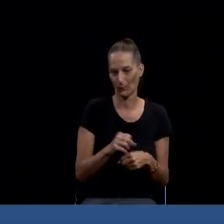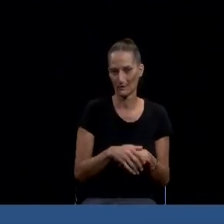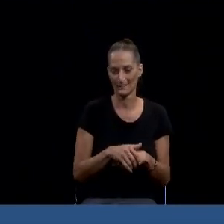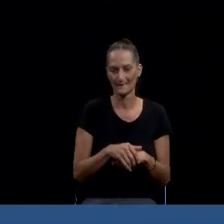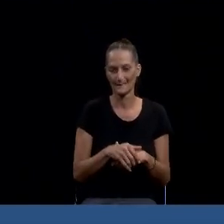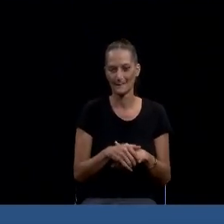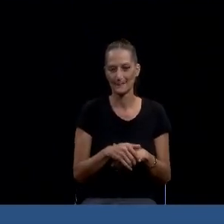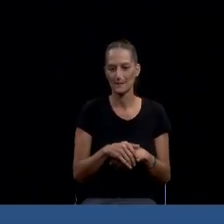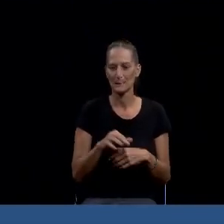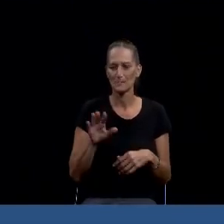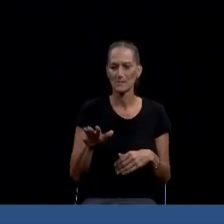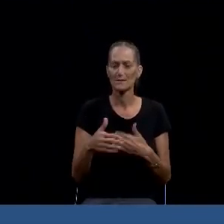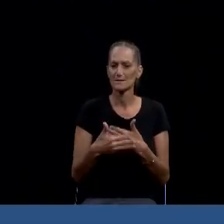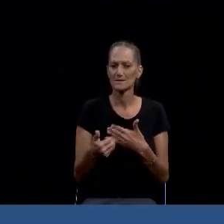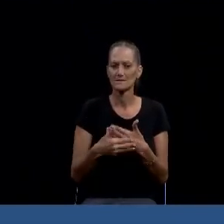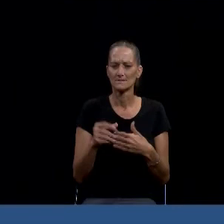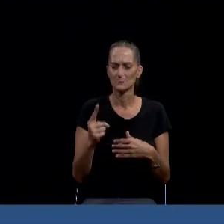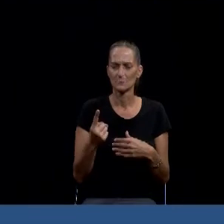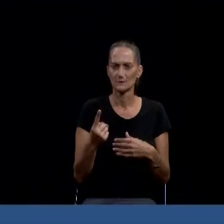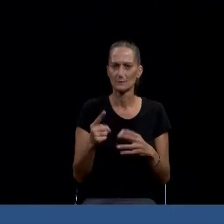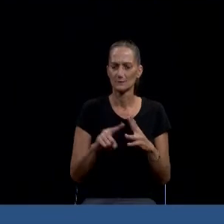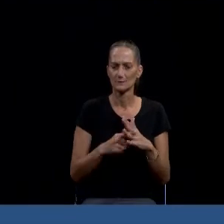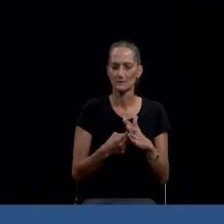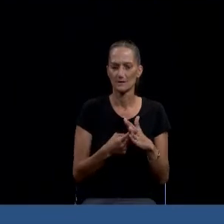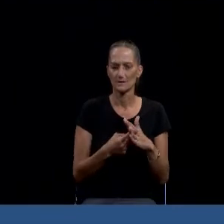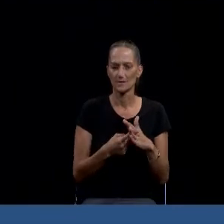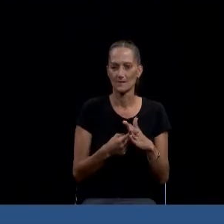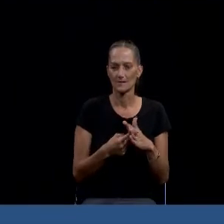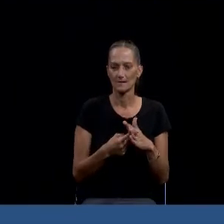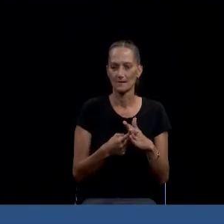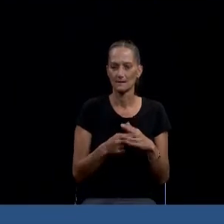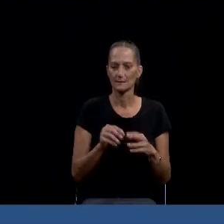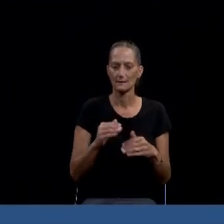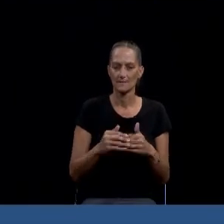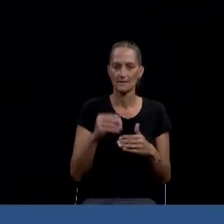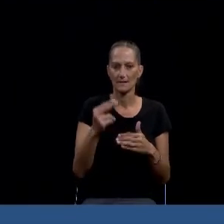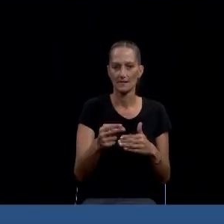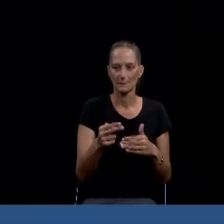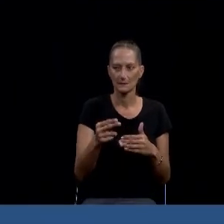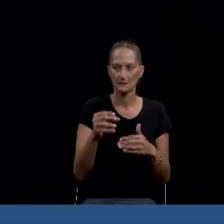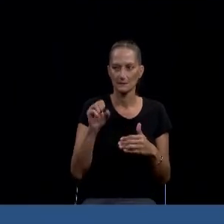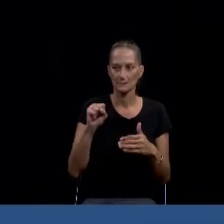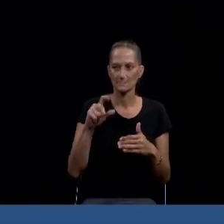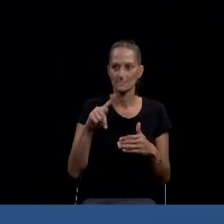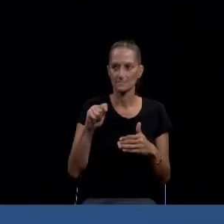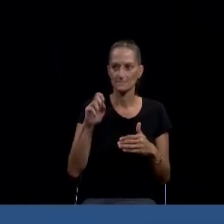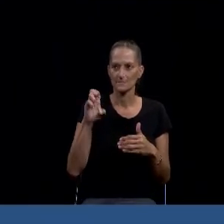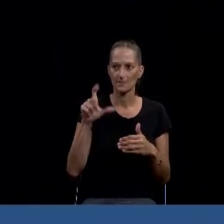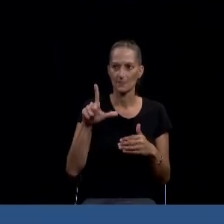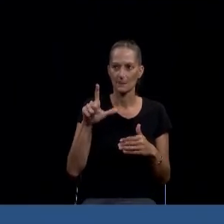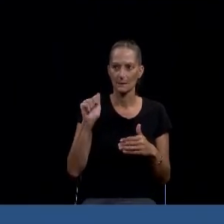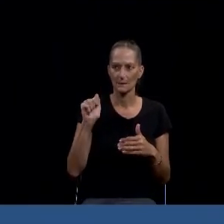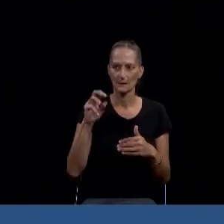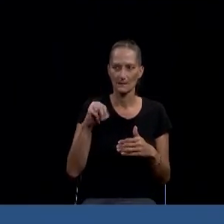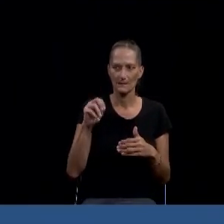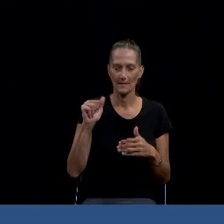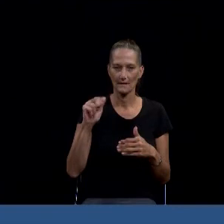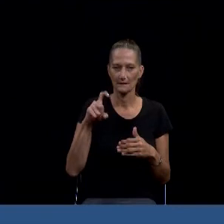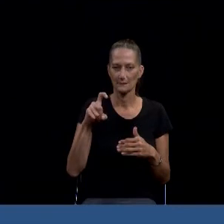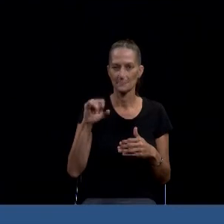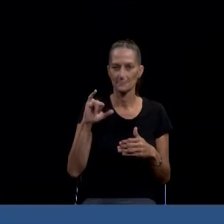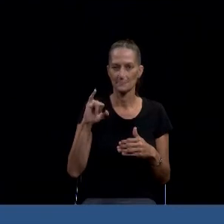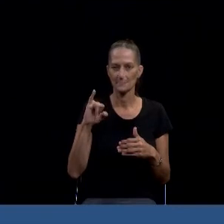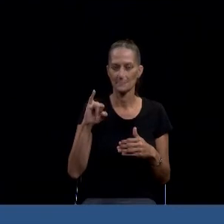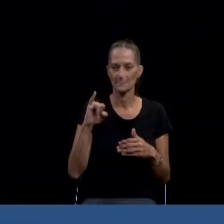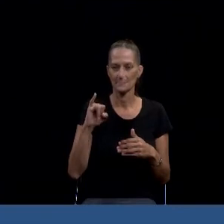is to go to Stella Maxi next because it is the middle child. So it's about 70 something years